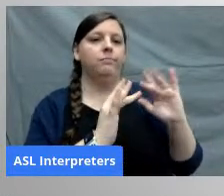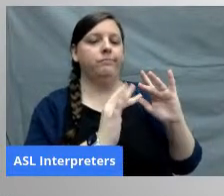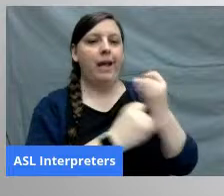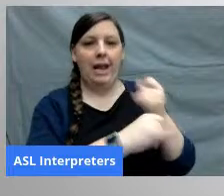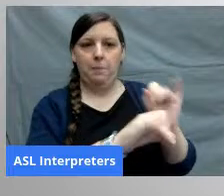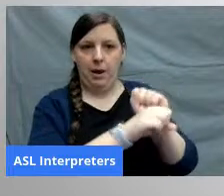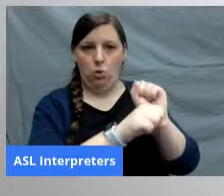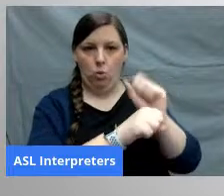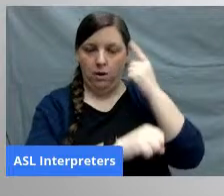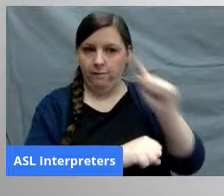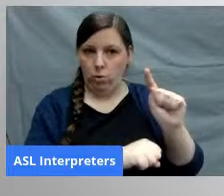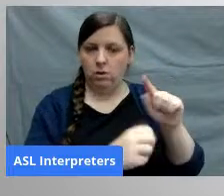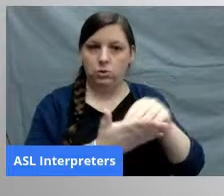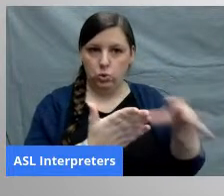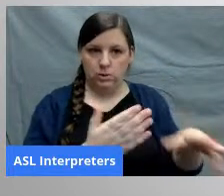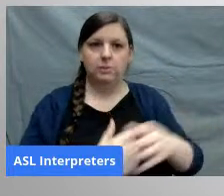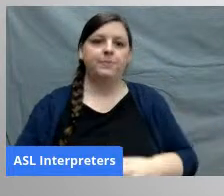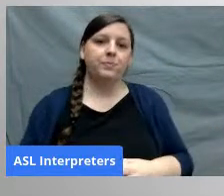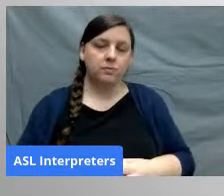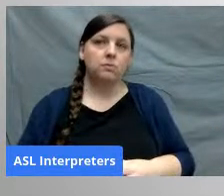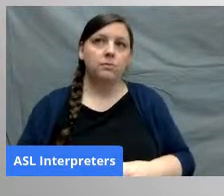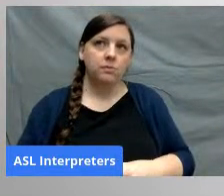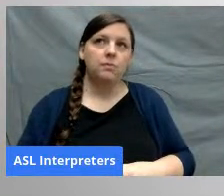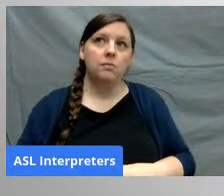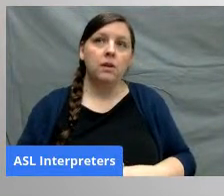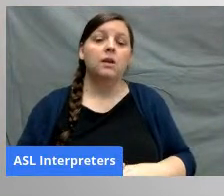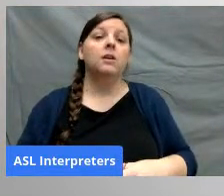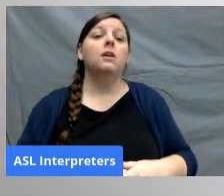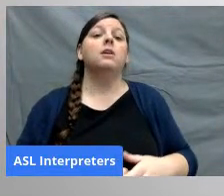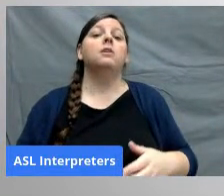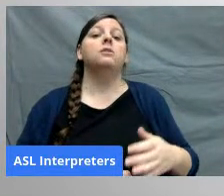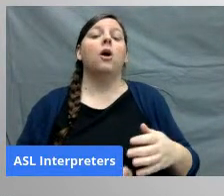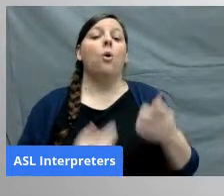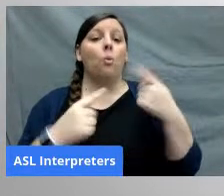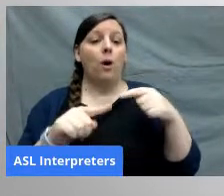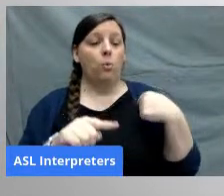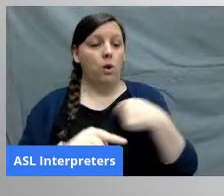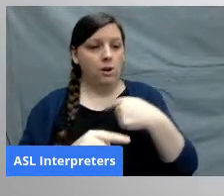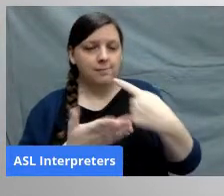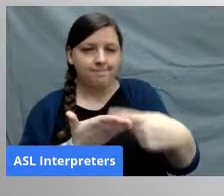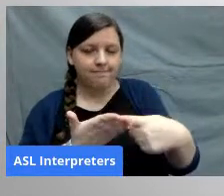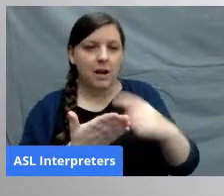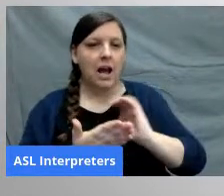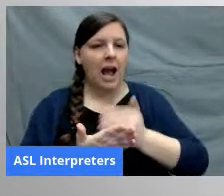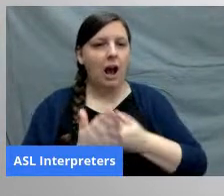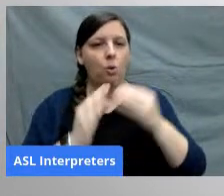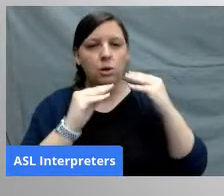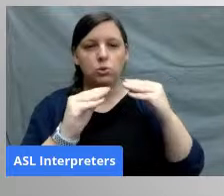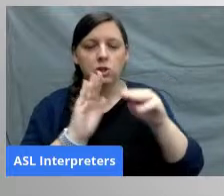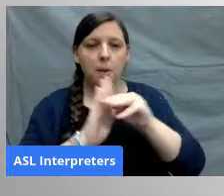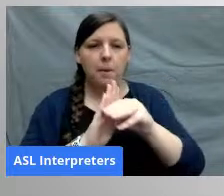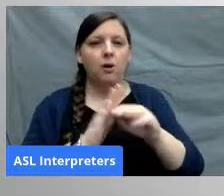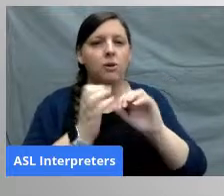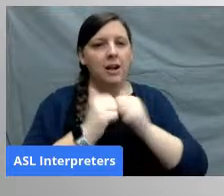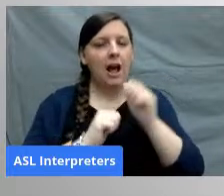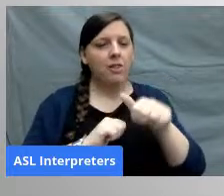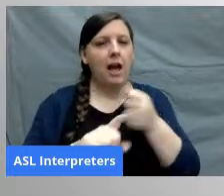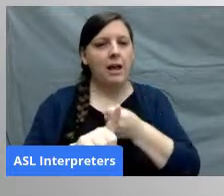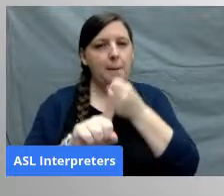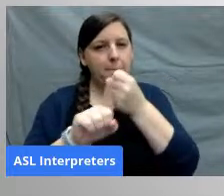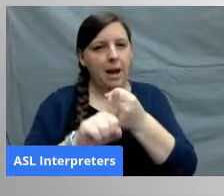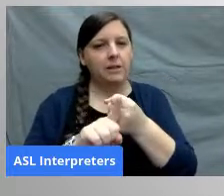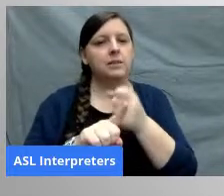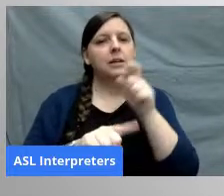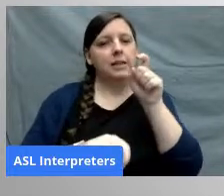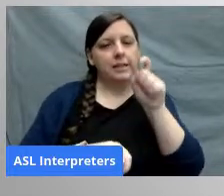As we just talk about our instructional model and how it impacts some additional mitigation efforts,